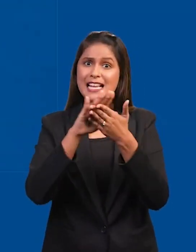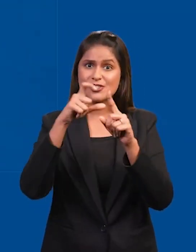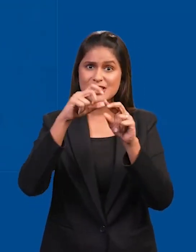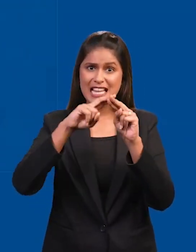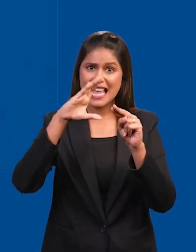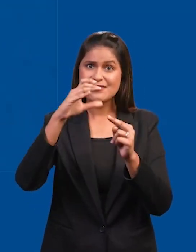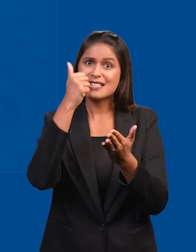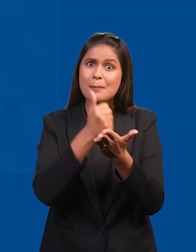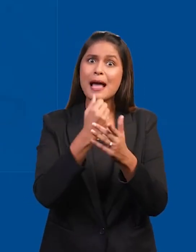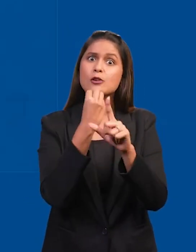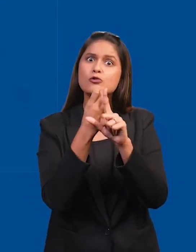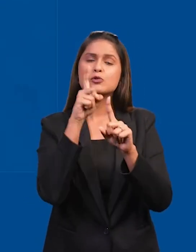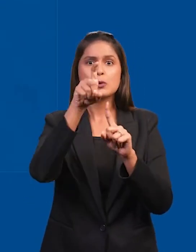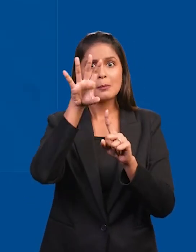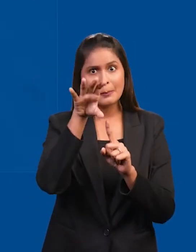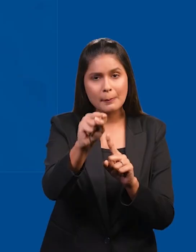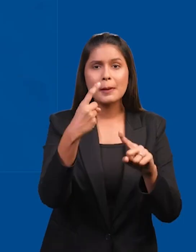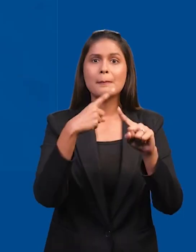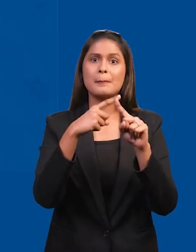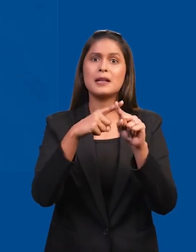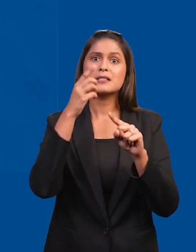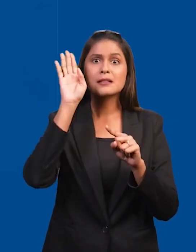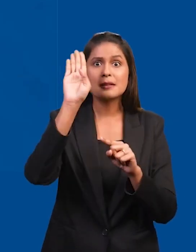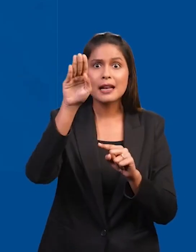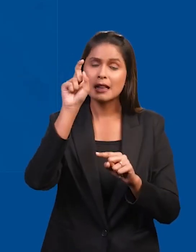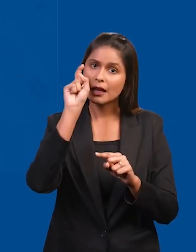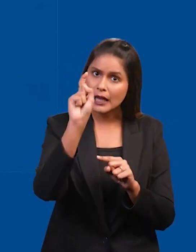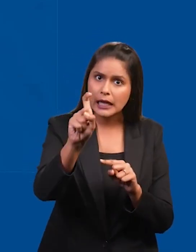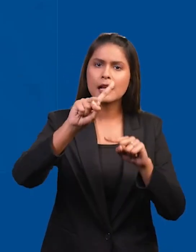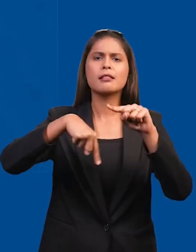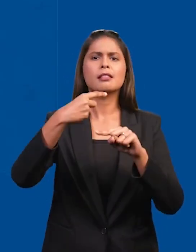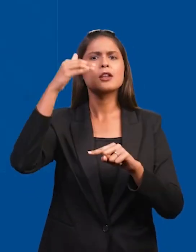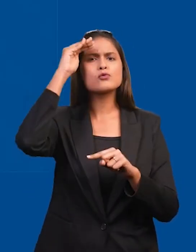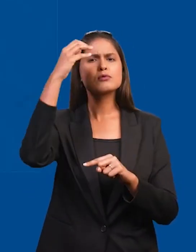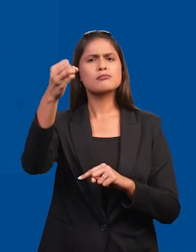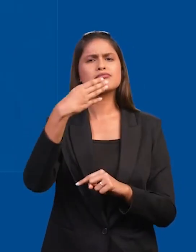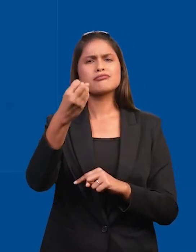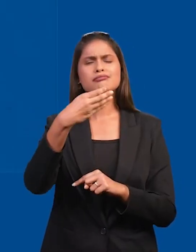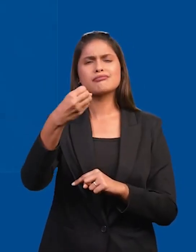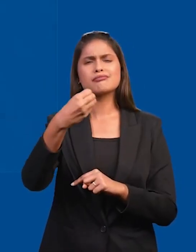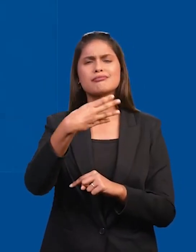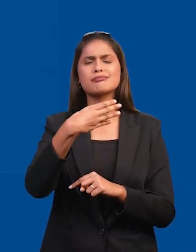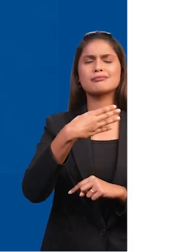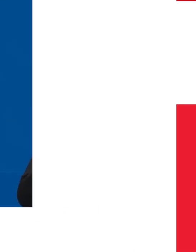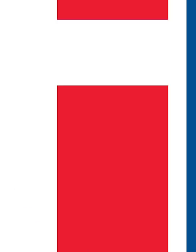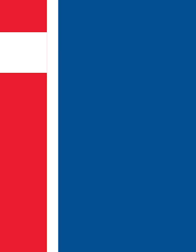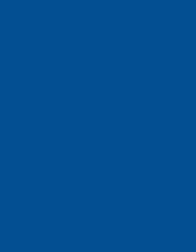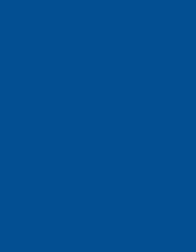HDFC Bank's YouTube channel. Tap on the bell icon for regular updates.